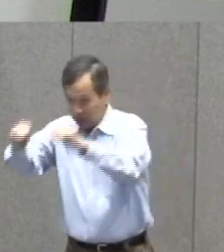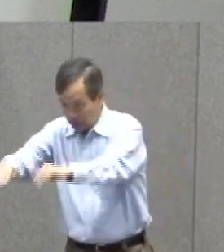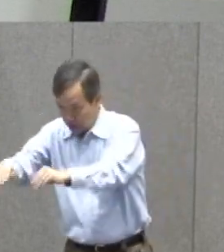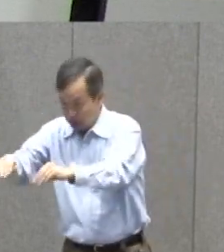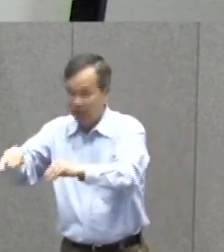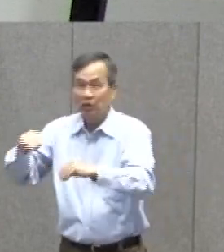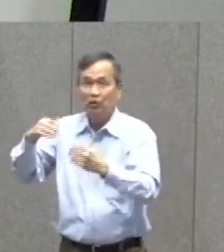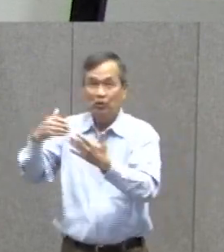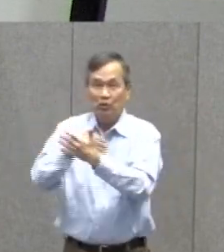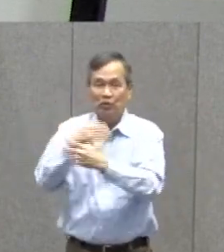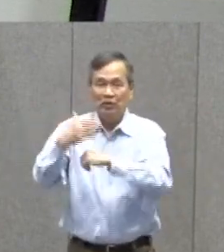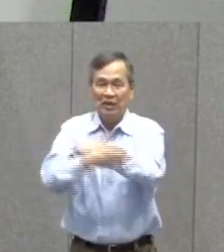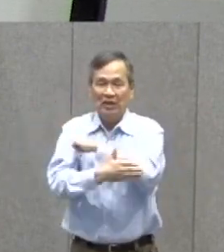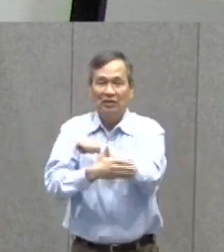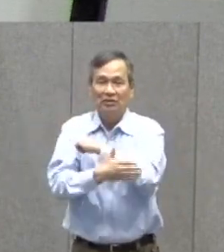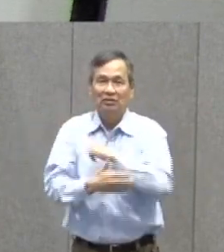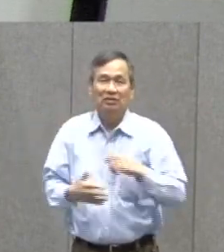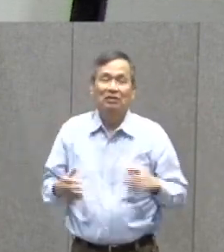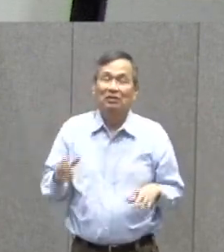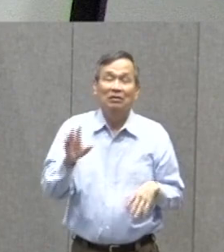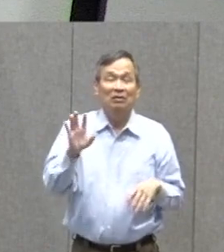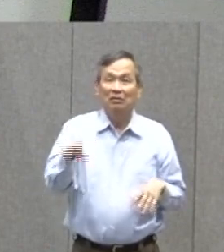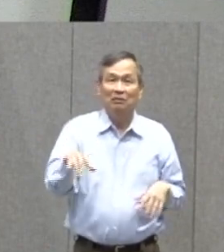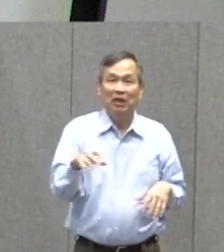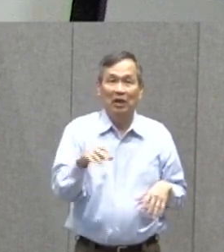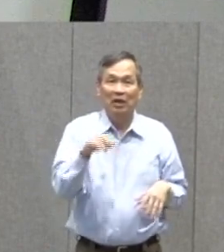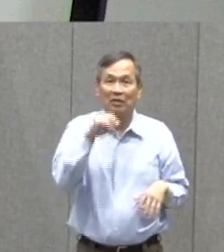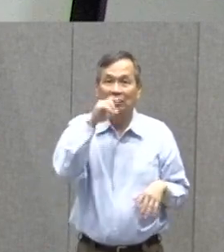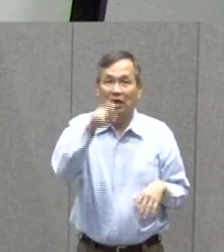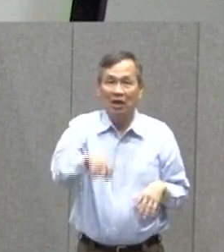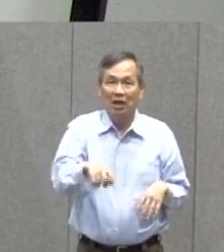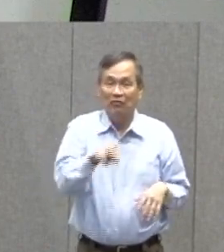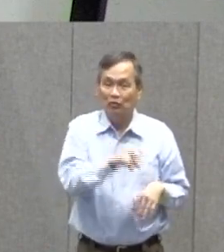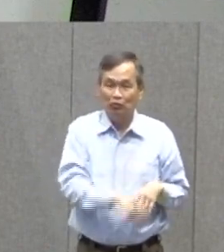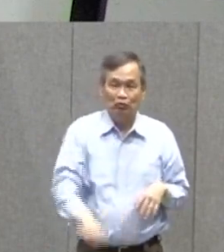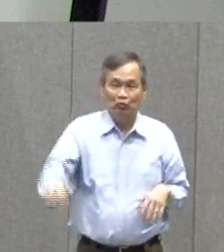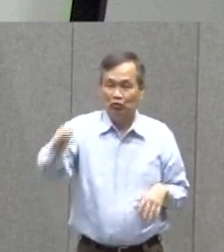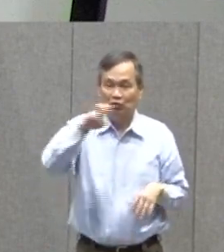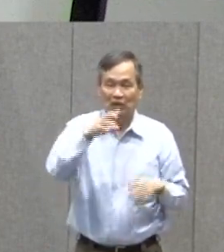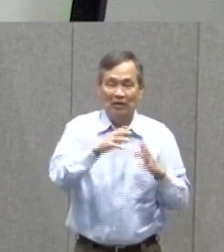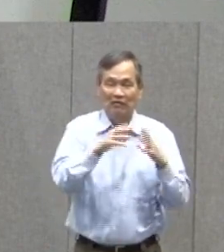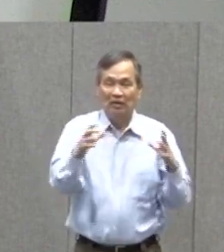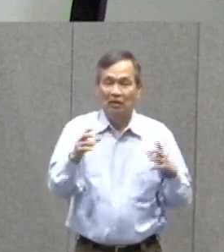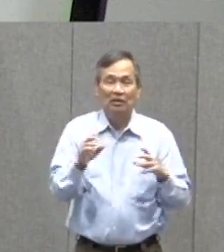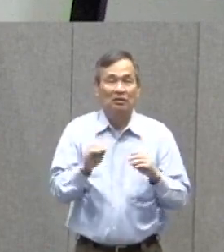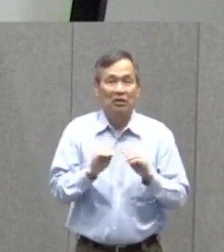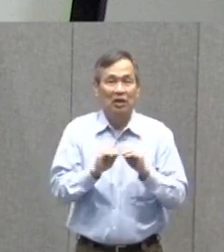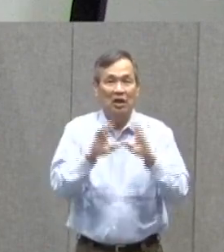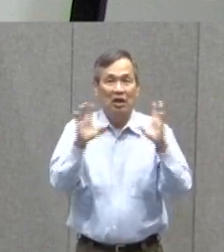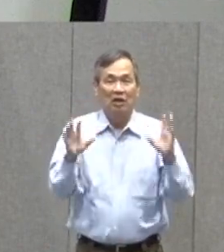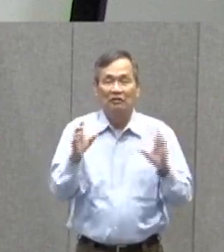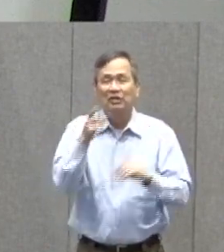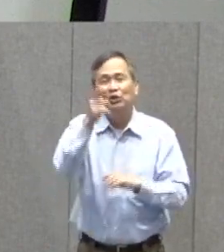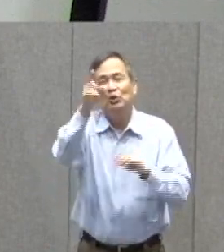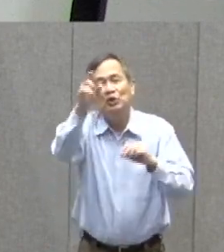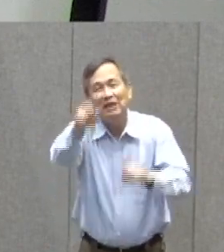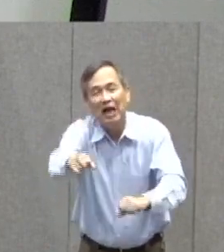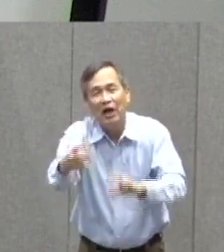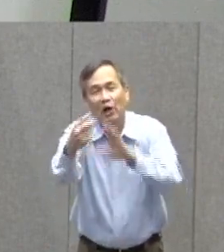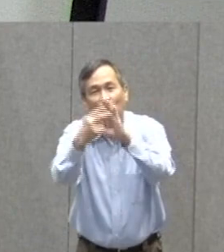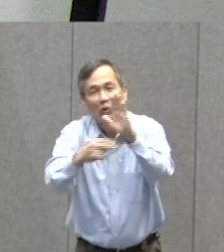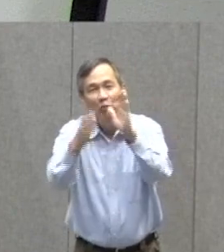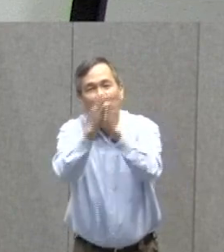but you don't even have to travel. If your imagination, you can definitely read books, and